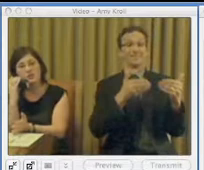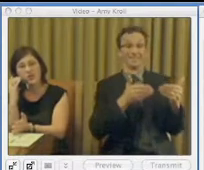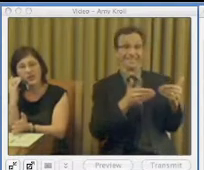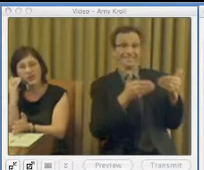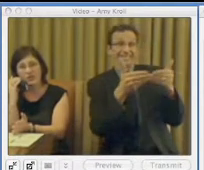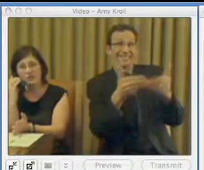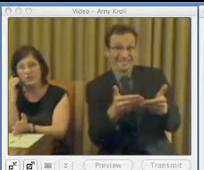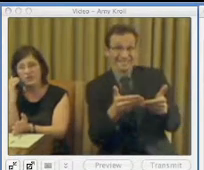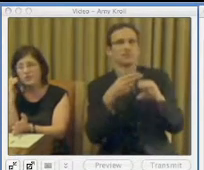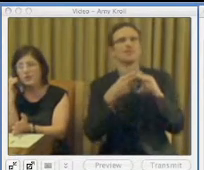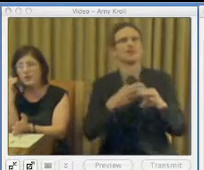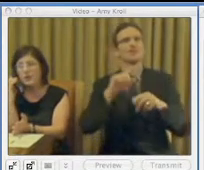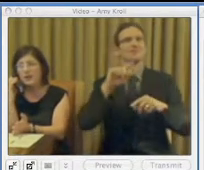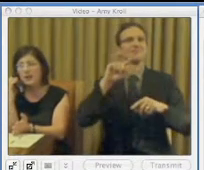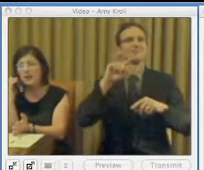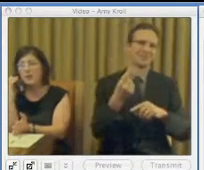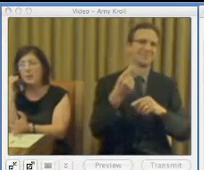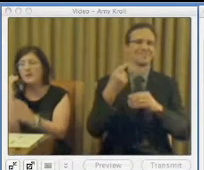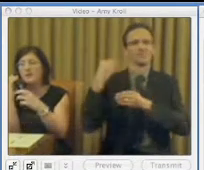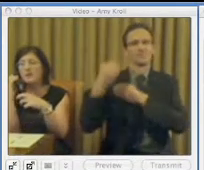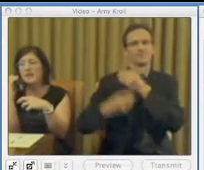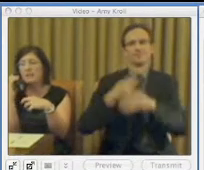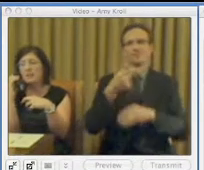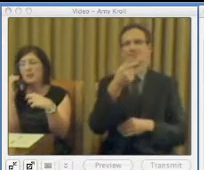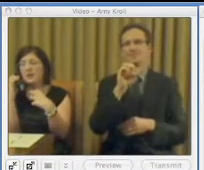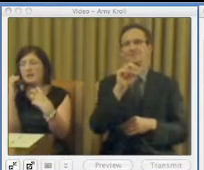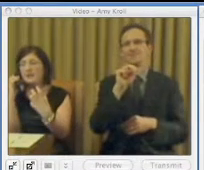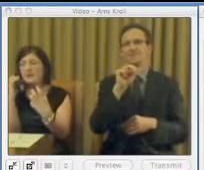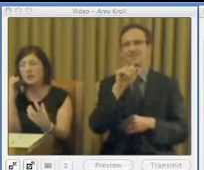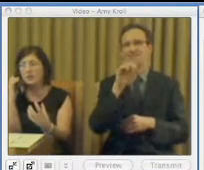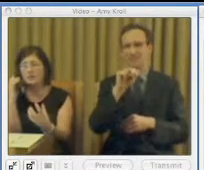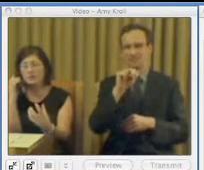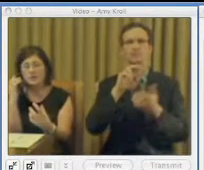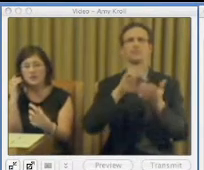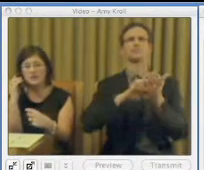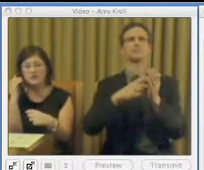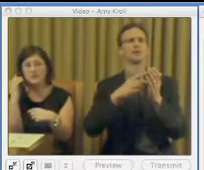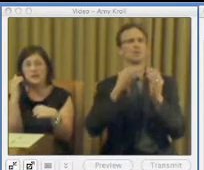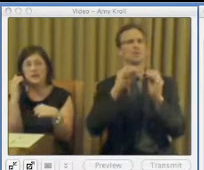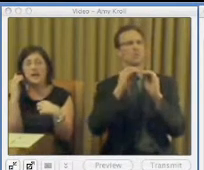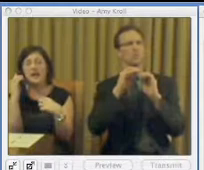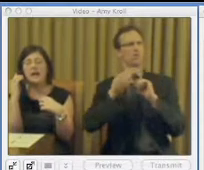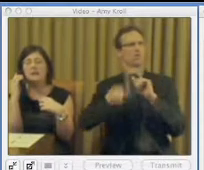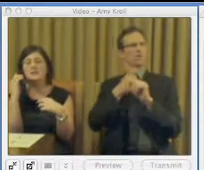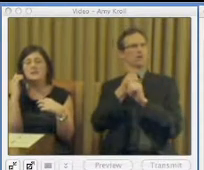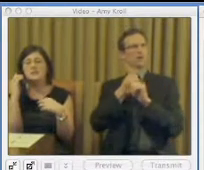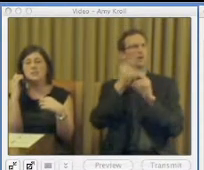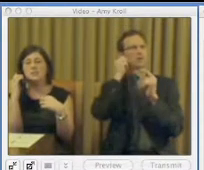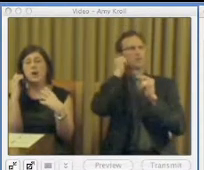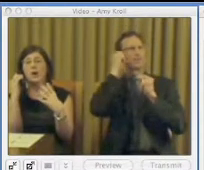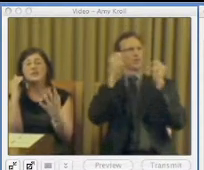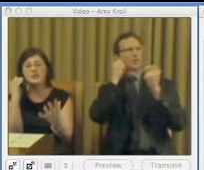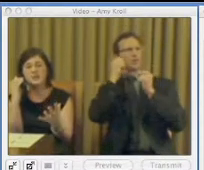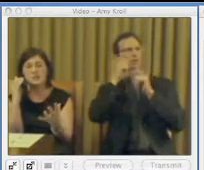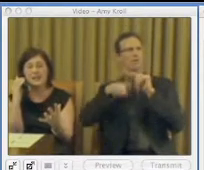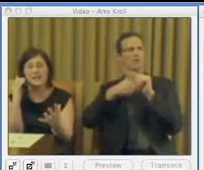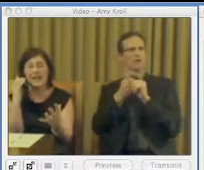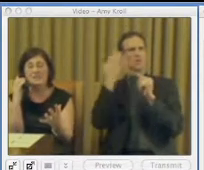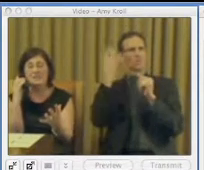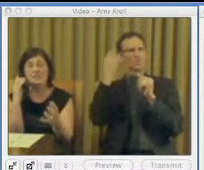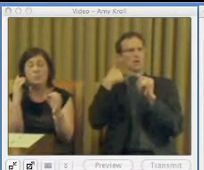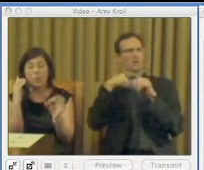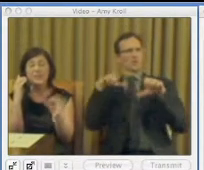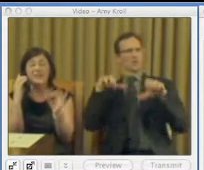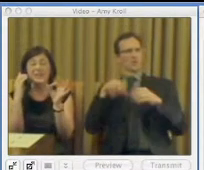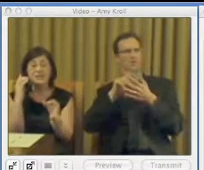And then we move into first generation research, where we start to have more theoretical considerations and